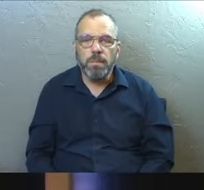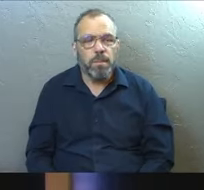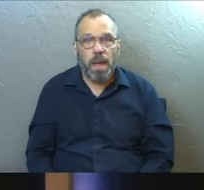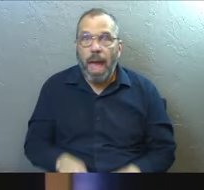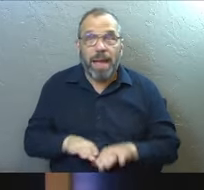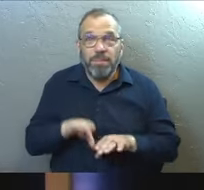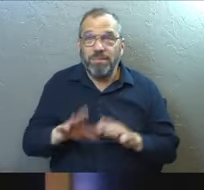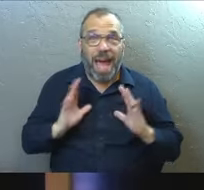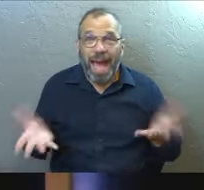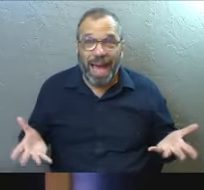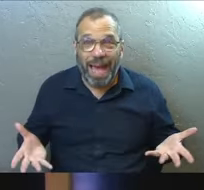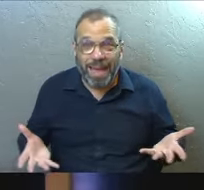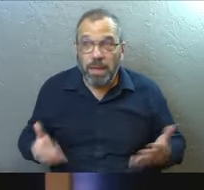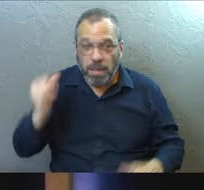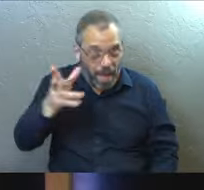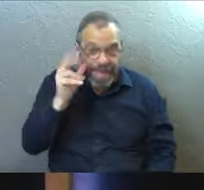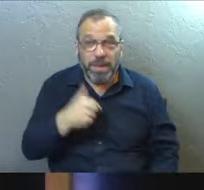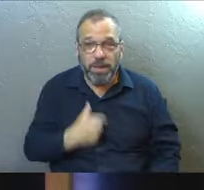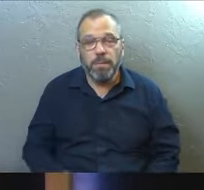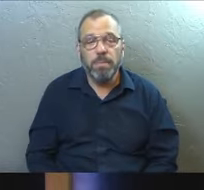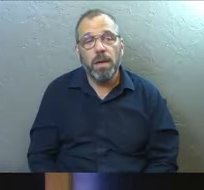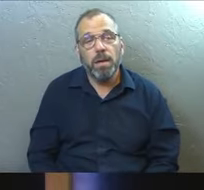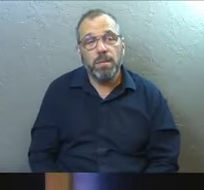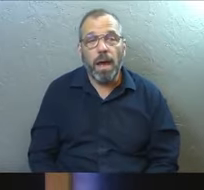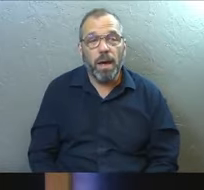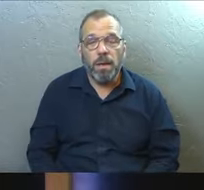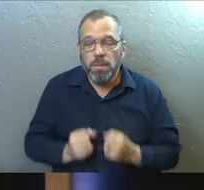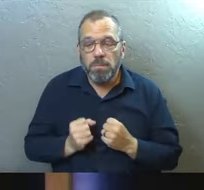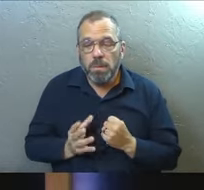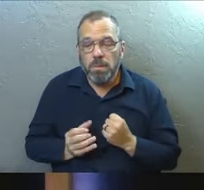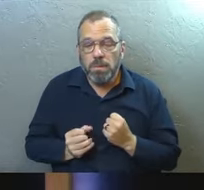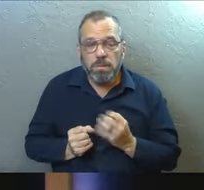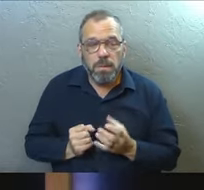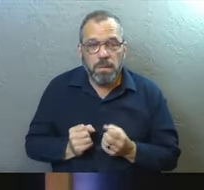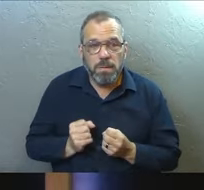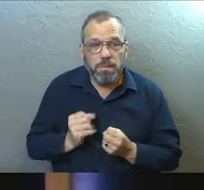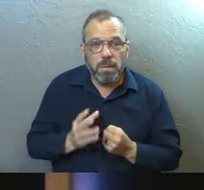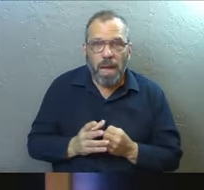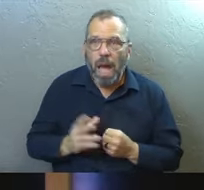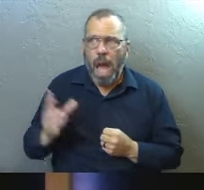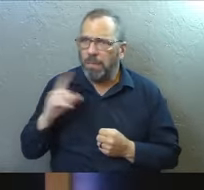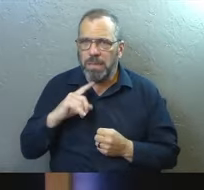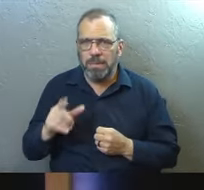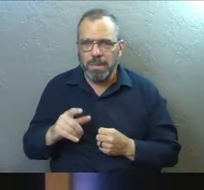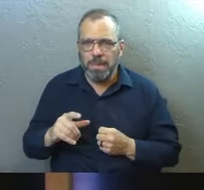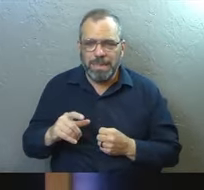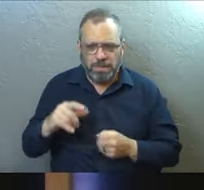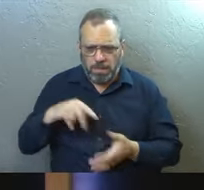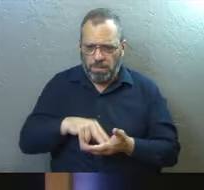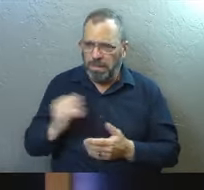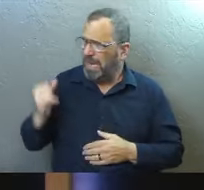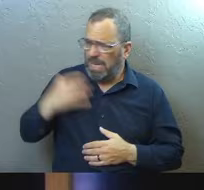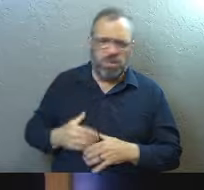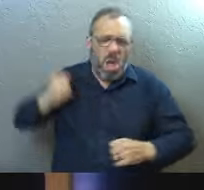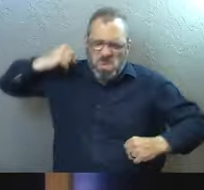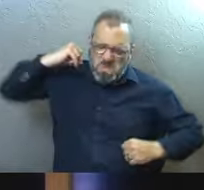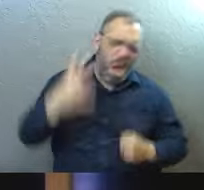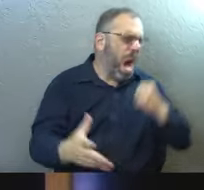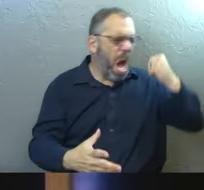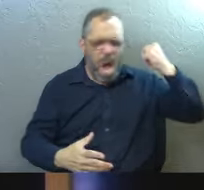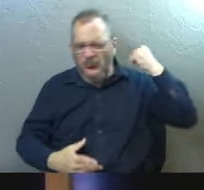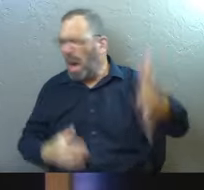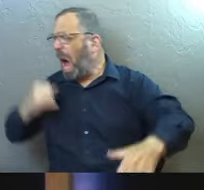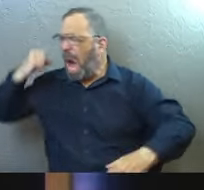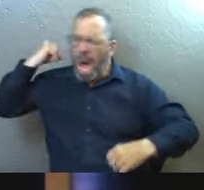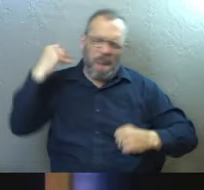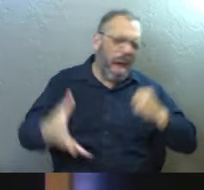That's a step. Do that. God hears that. And then I met somebody last service. They were like, I was singing so loud behind you, sorry. I was like, no. Like, God loves